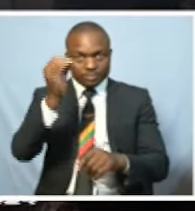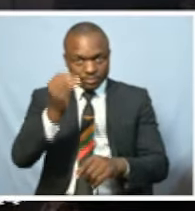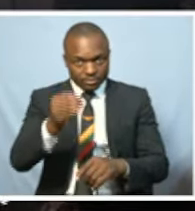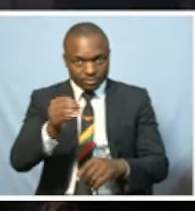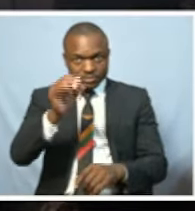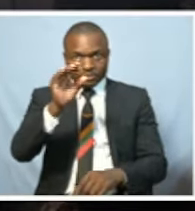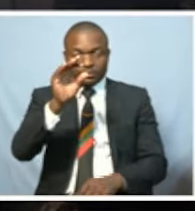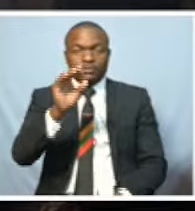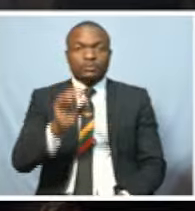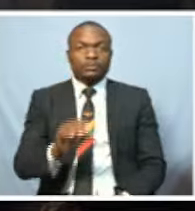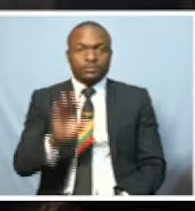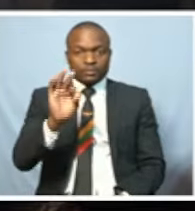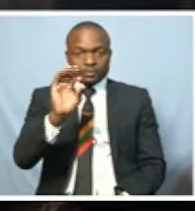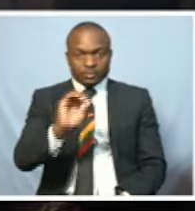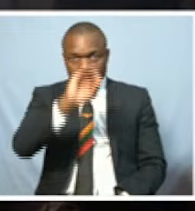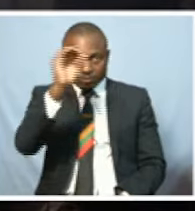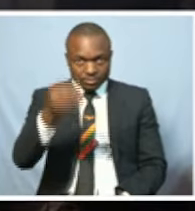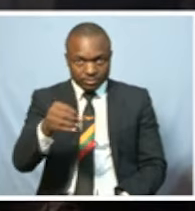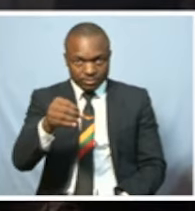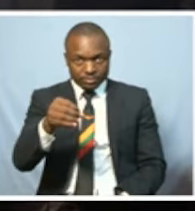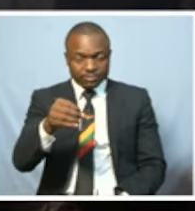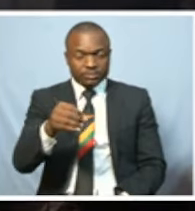what we ought or not?